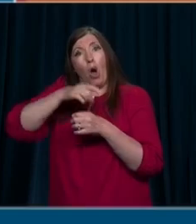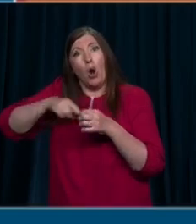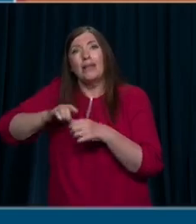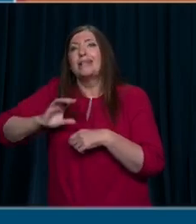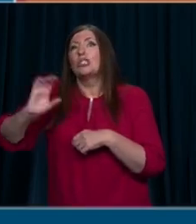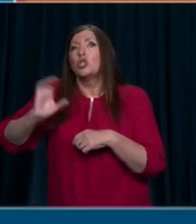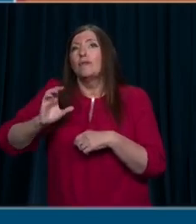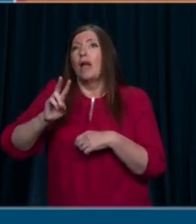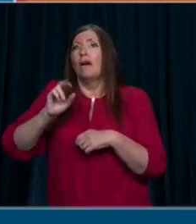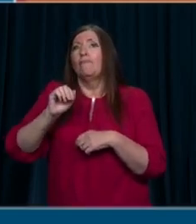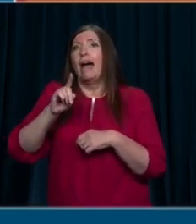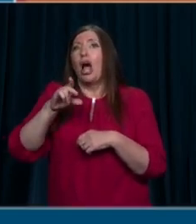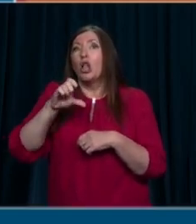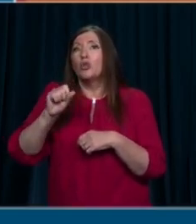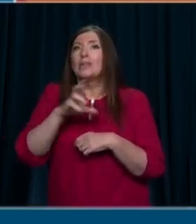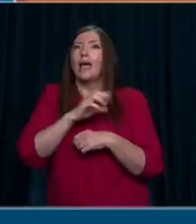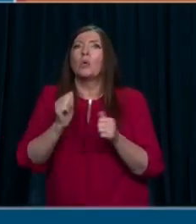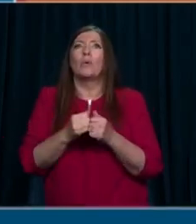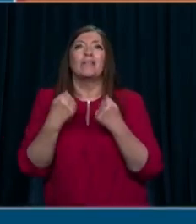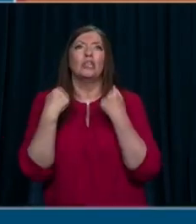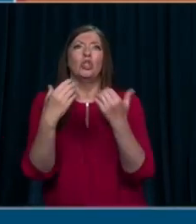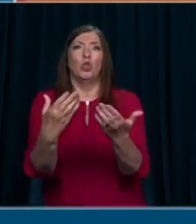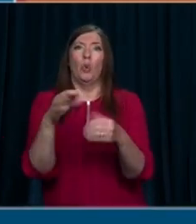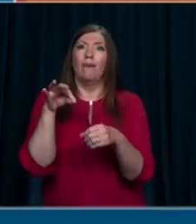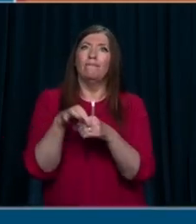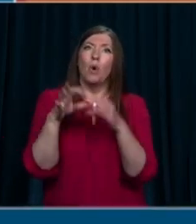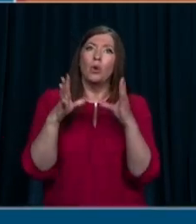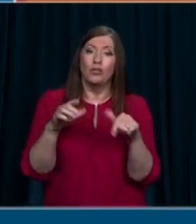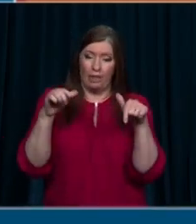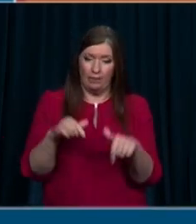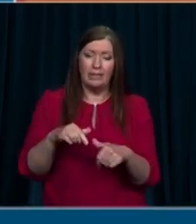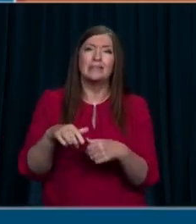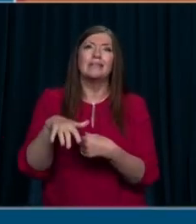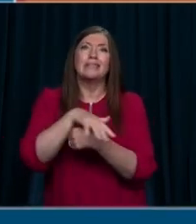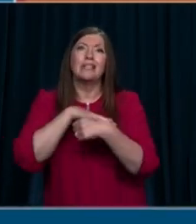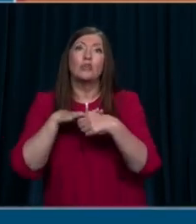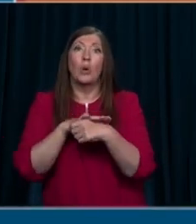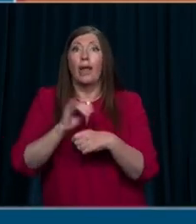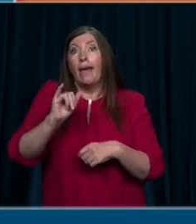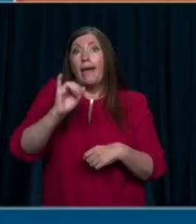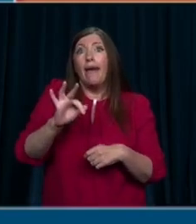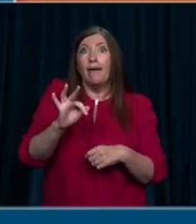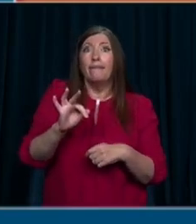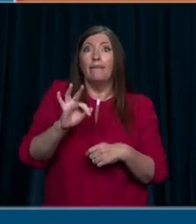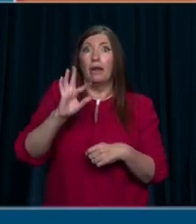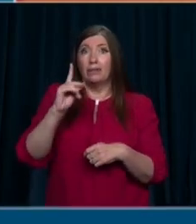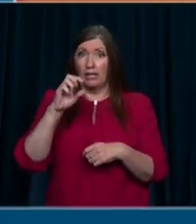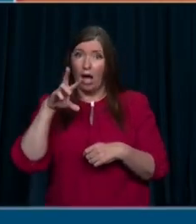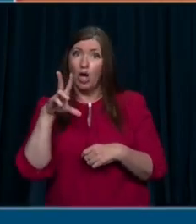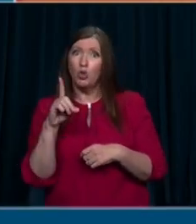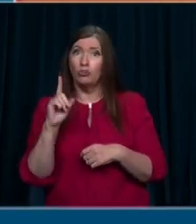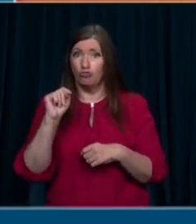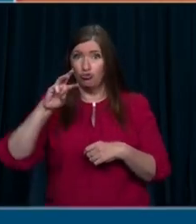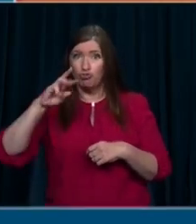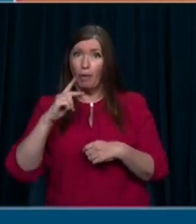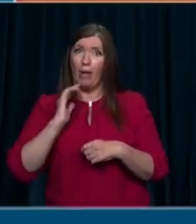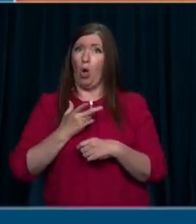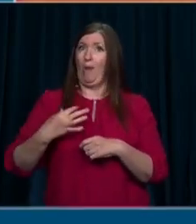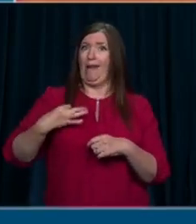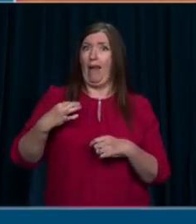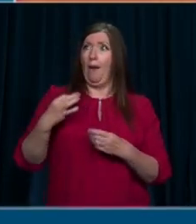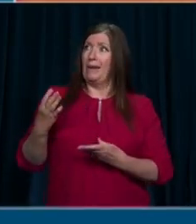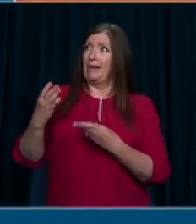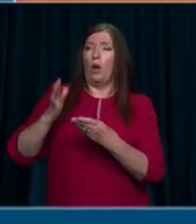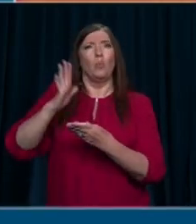values, it's with you. It's with the voters in this district. And as long as Donald Trump is our nominee, I will